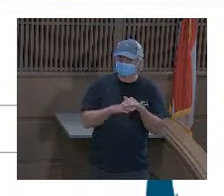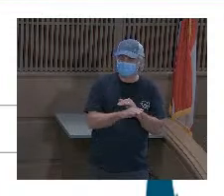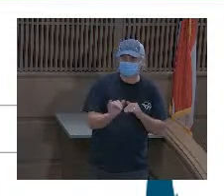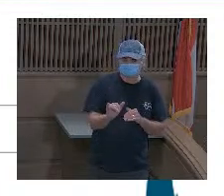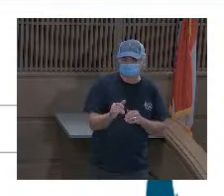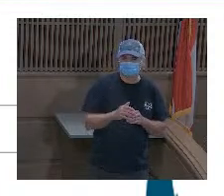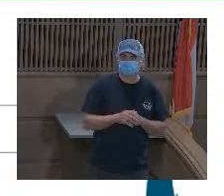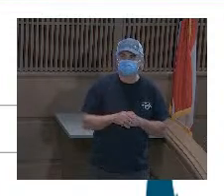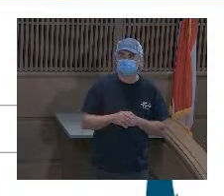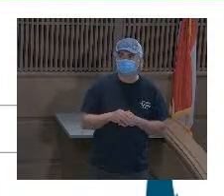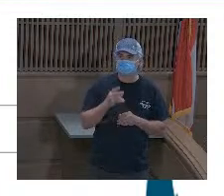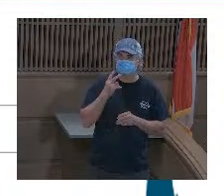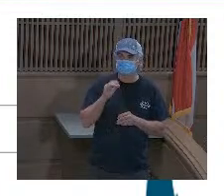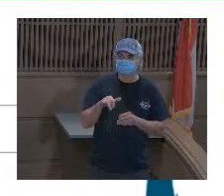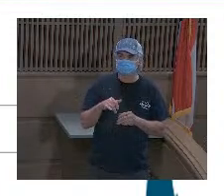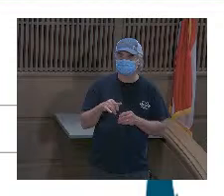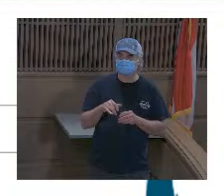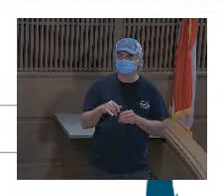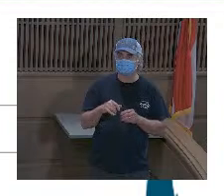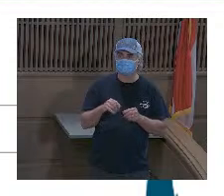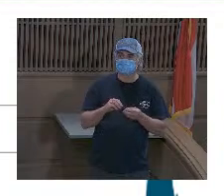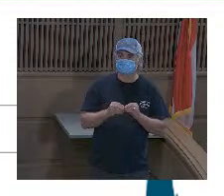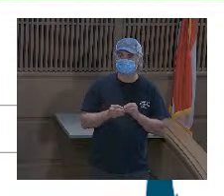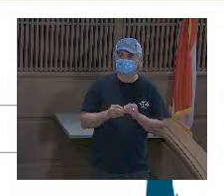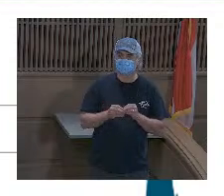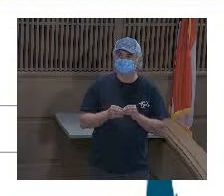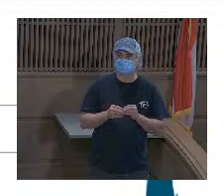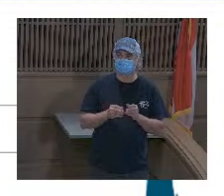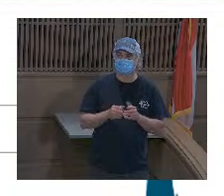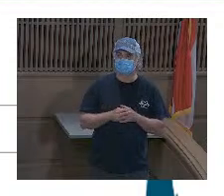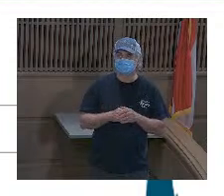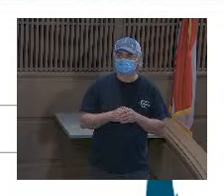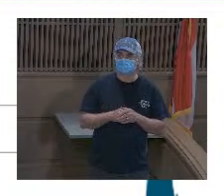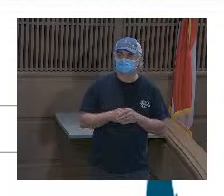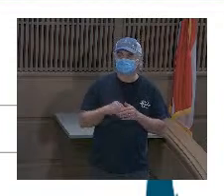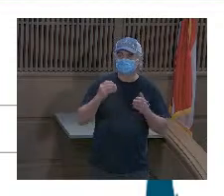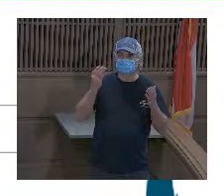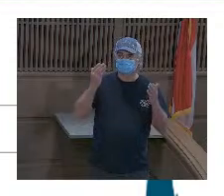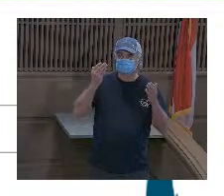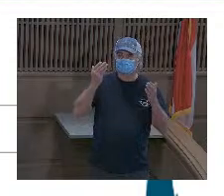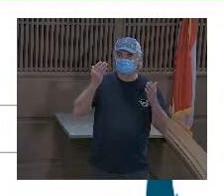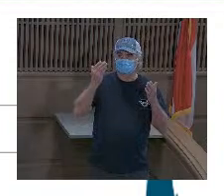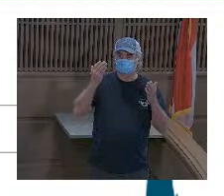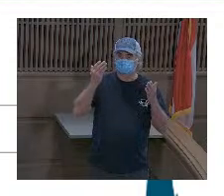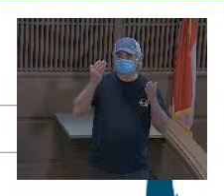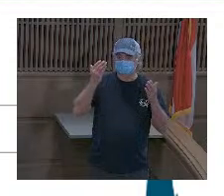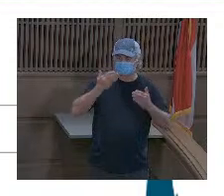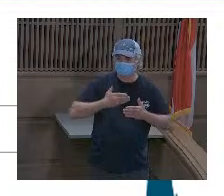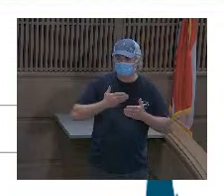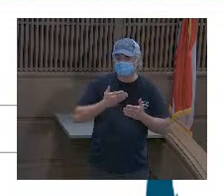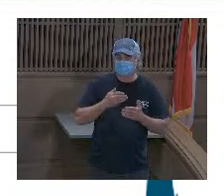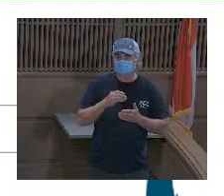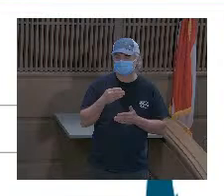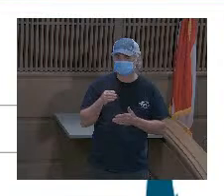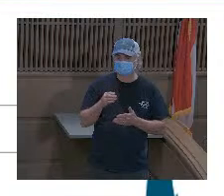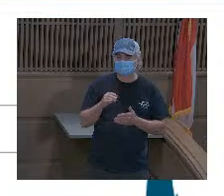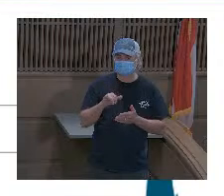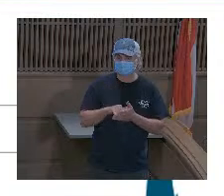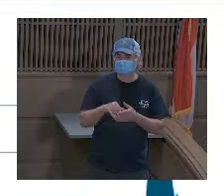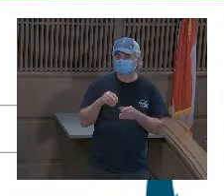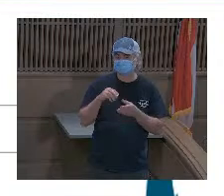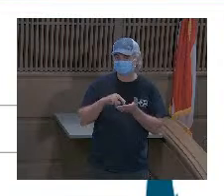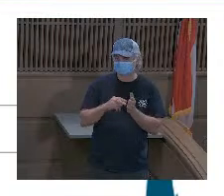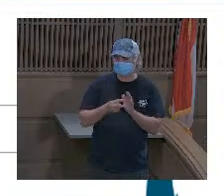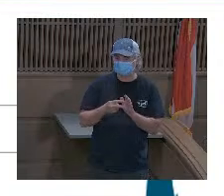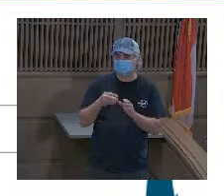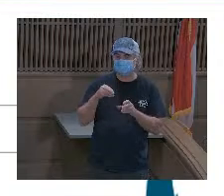down nicely, but the dark blue is widening. We are having more patients in our intensive care unit. Today, we